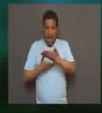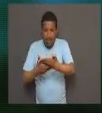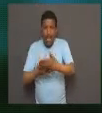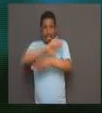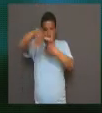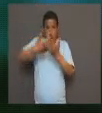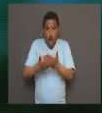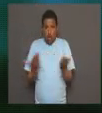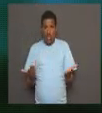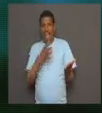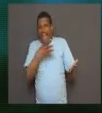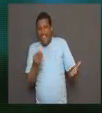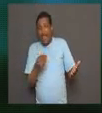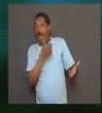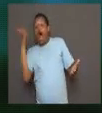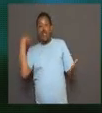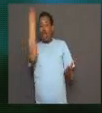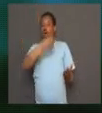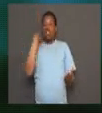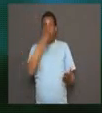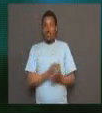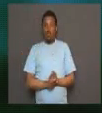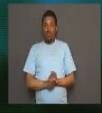whole and to other features.